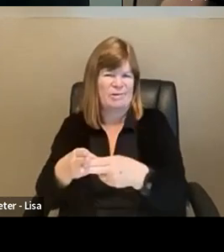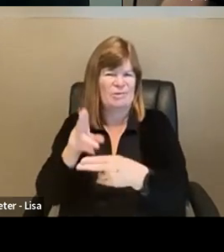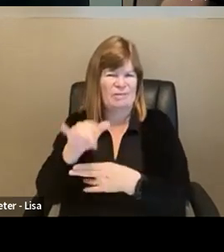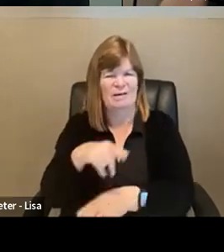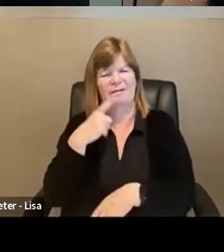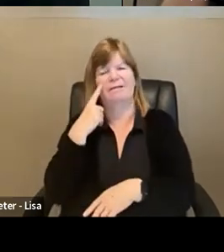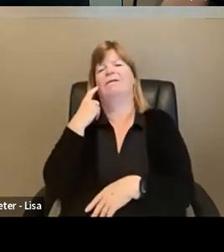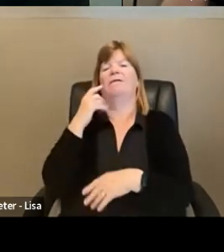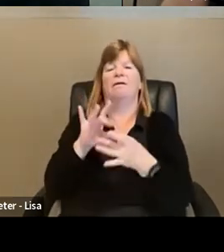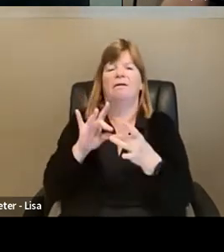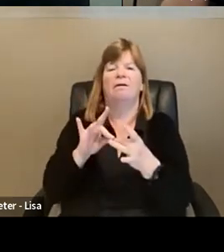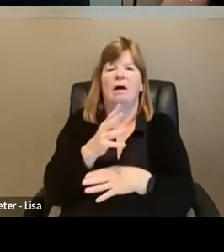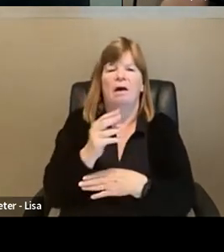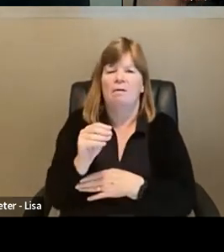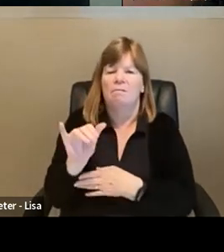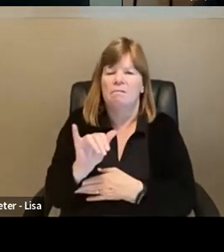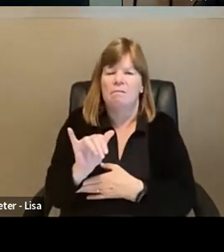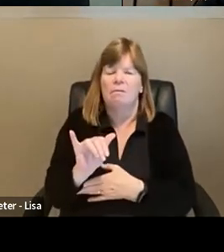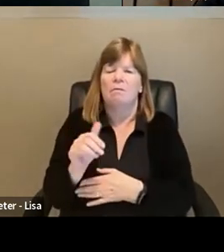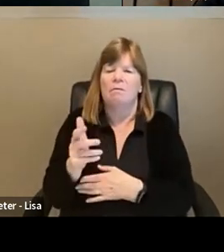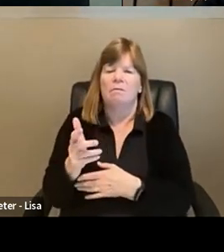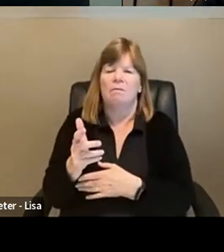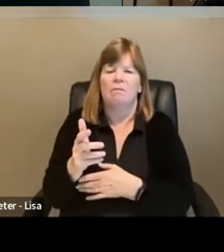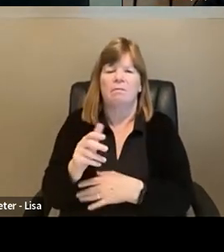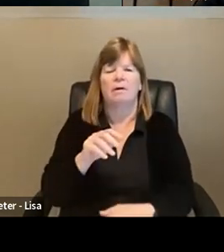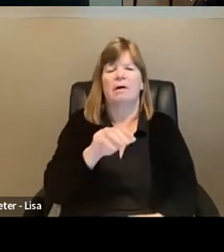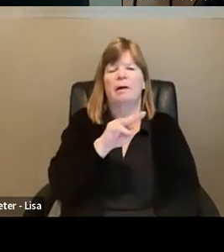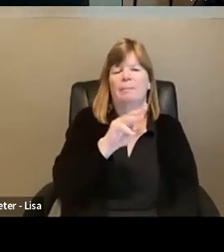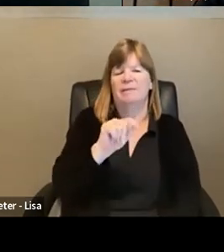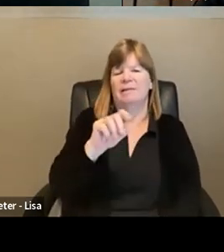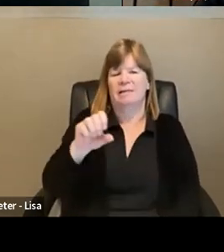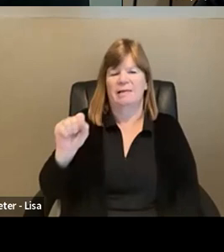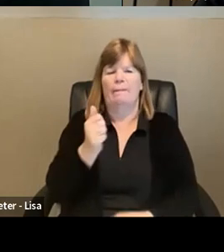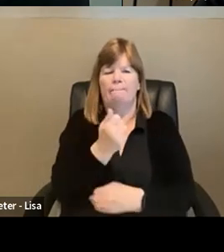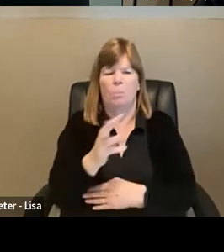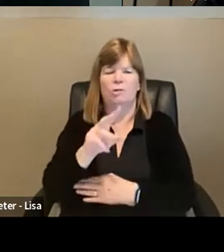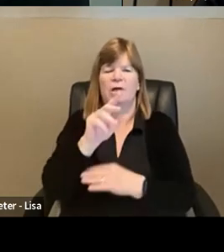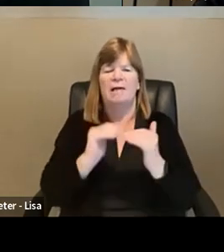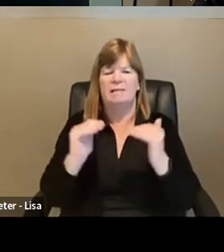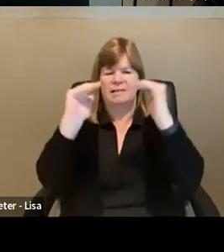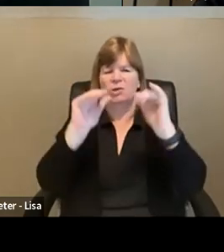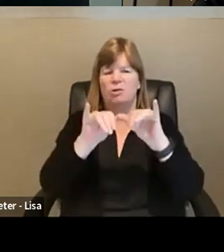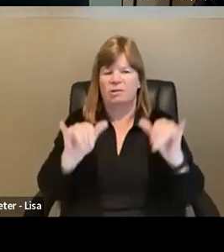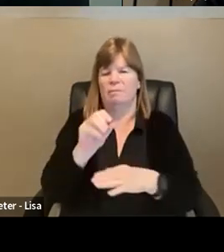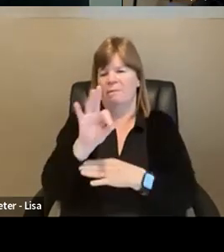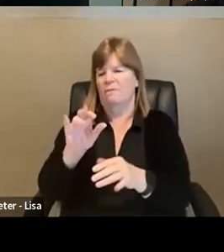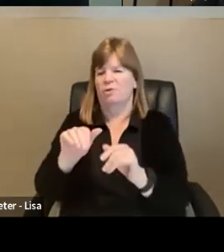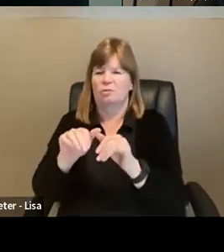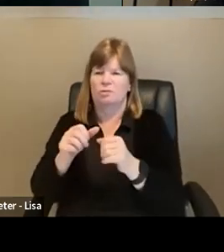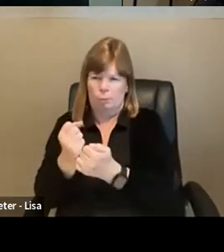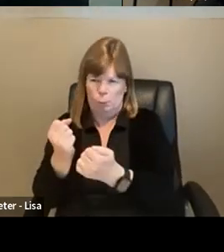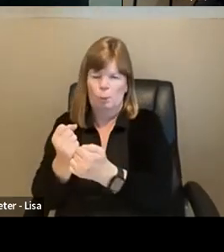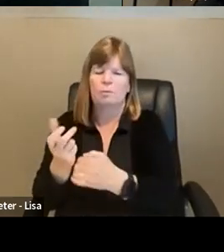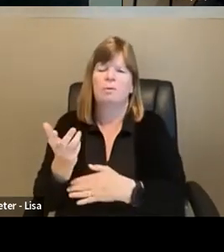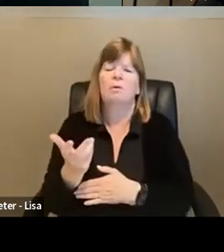earlier, and as well as the MTSS, the multi-tier systems of support. So yes,